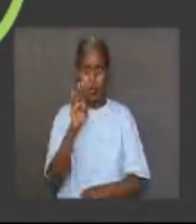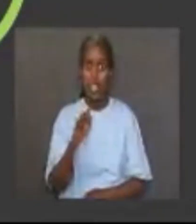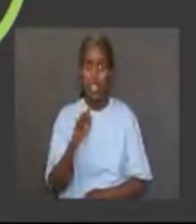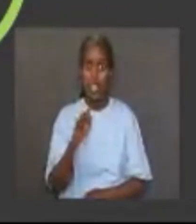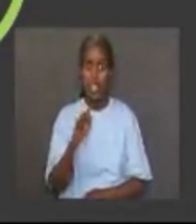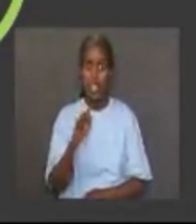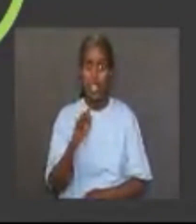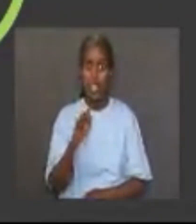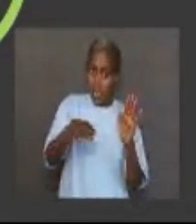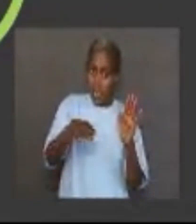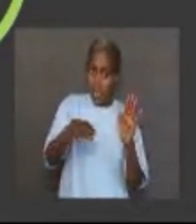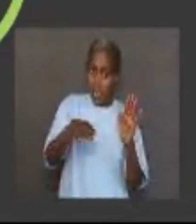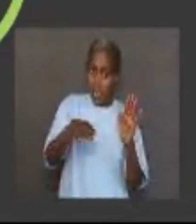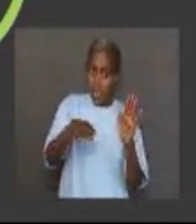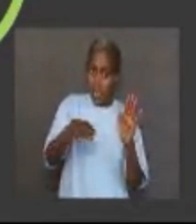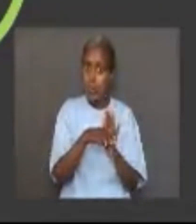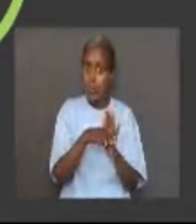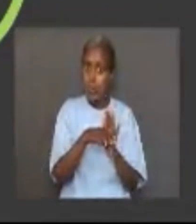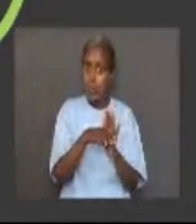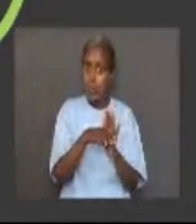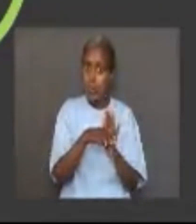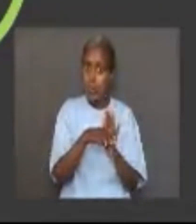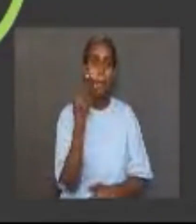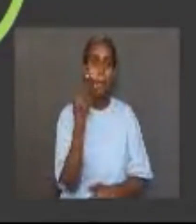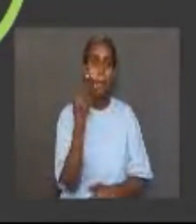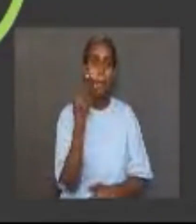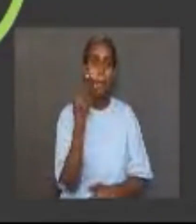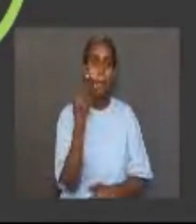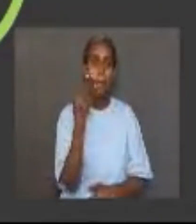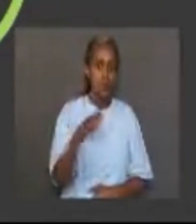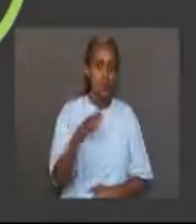represented by the blue shaded region.